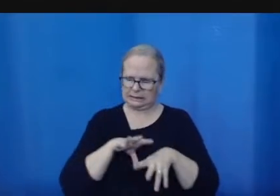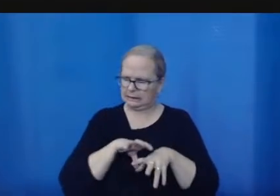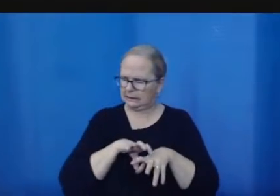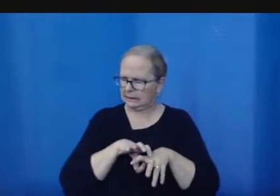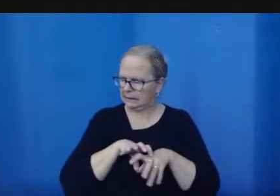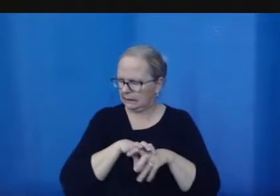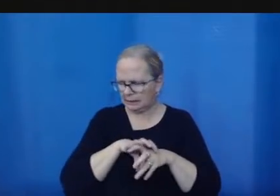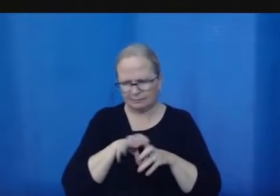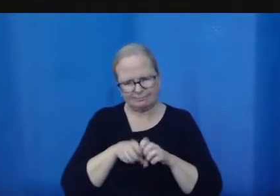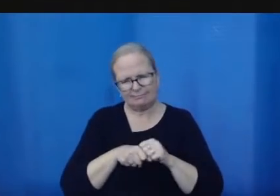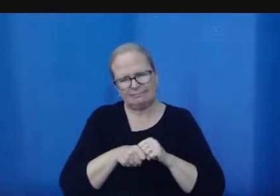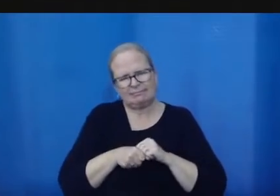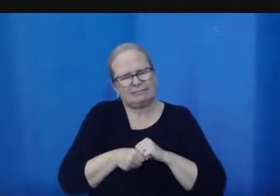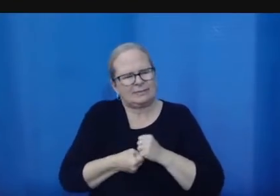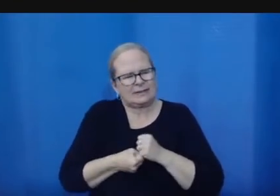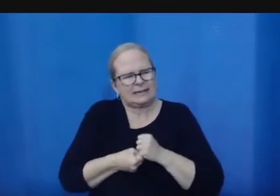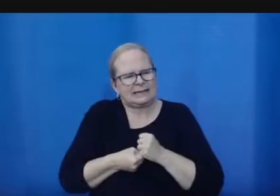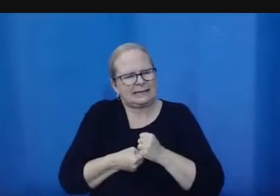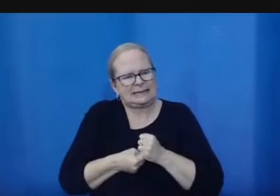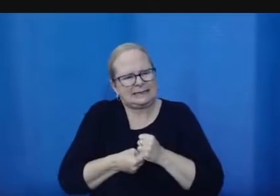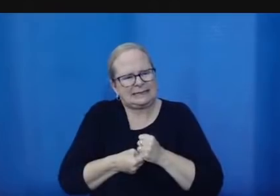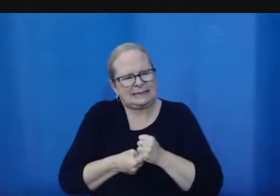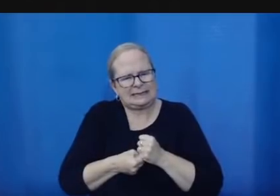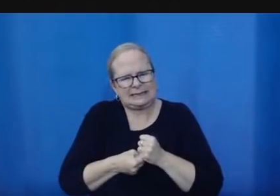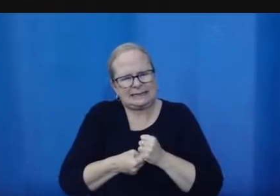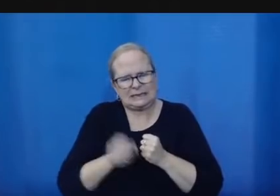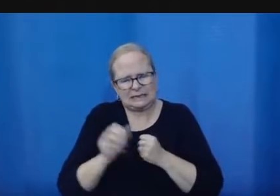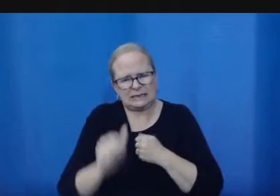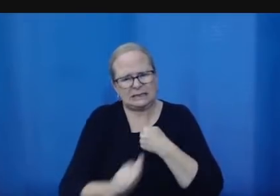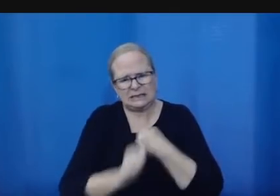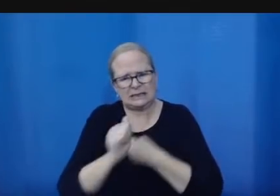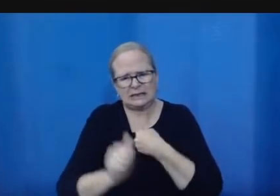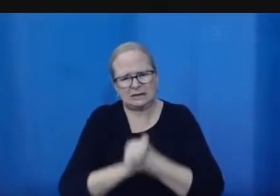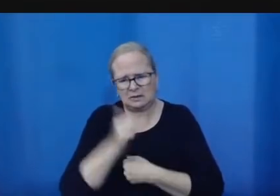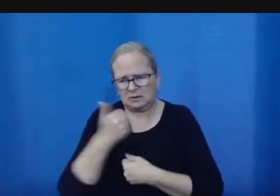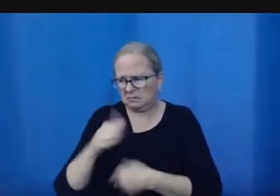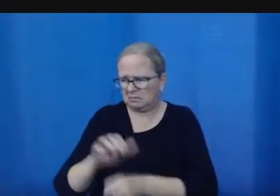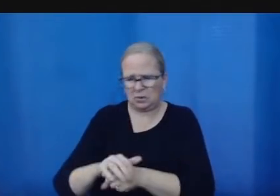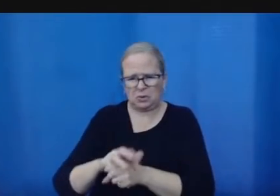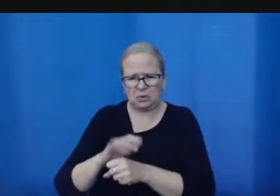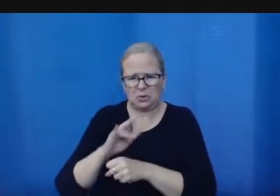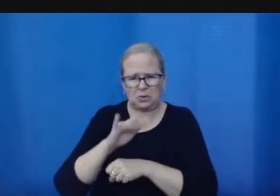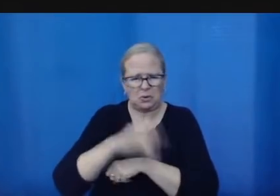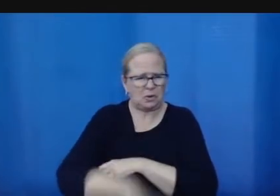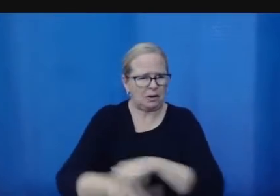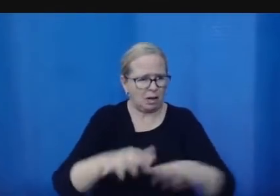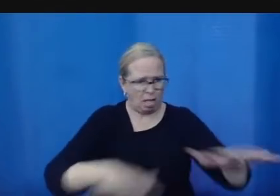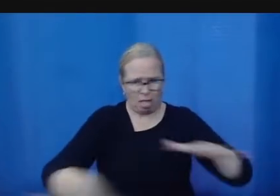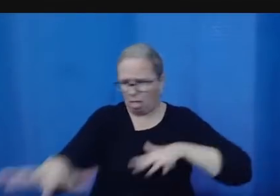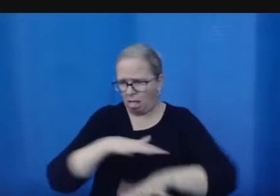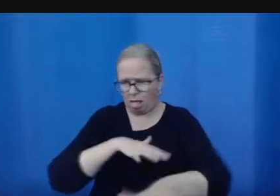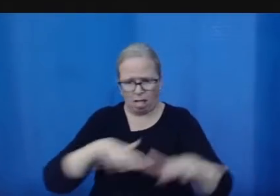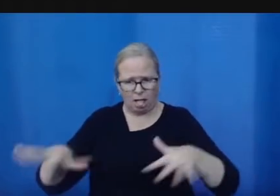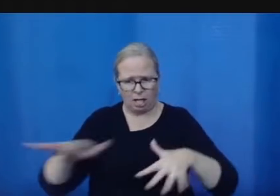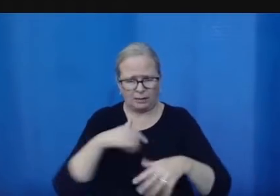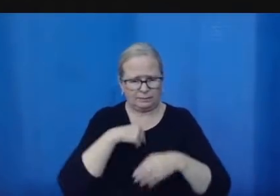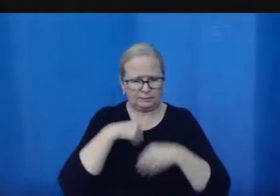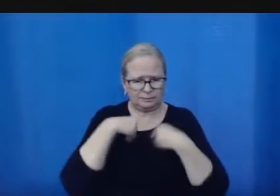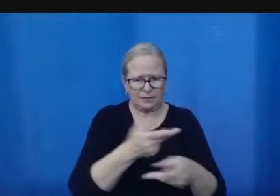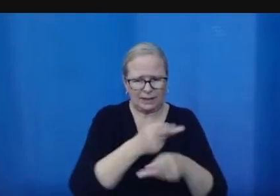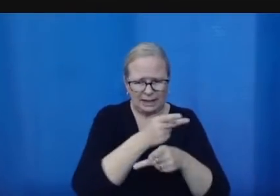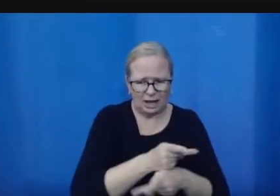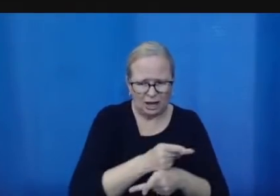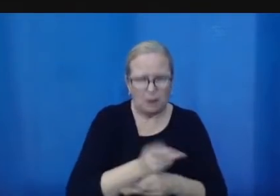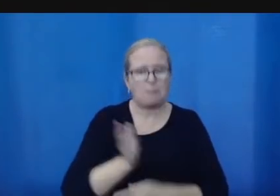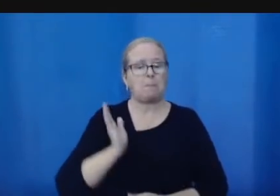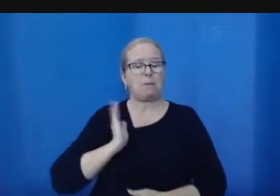overflow and overcapacity, they're providing care at a different standard than what they usually are used to. And that's not their fault. It's just the way it is right